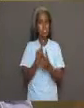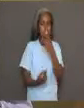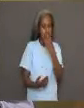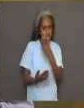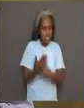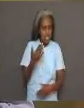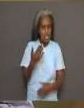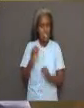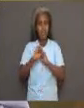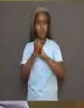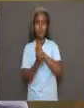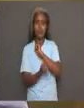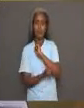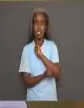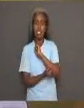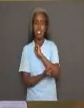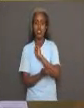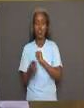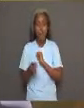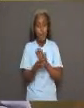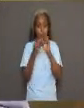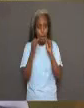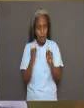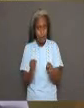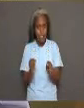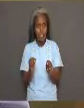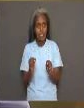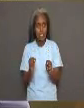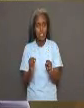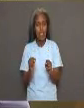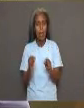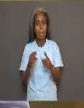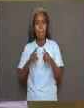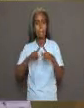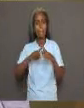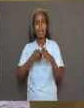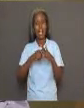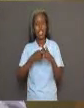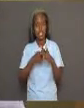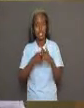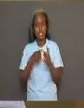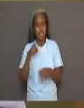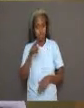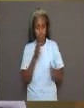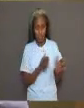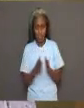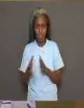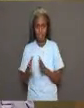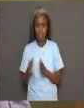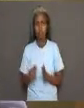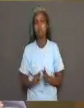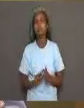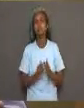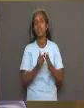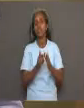the basics of probability mechanics. If you are ready, let